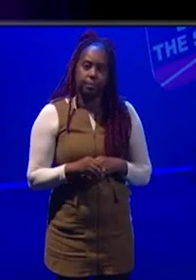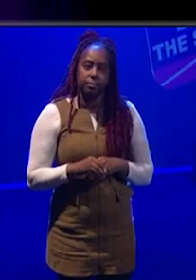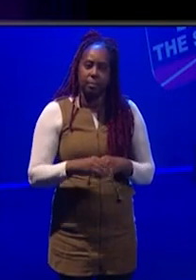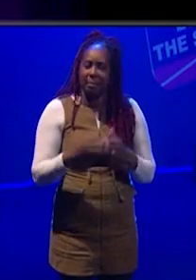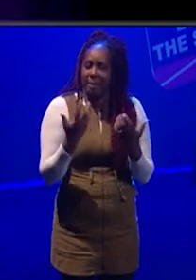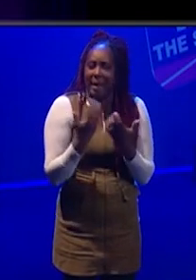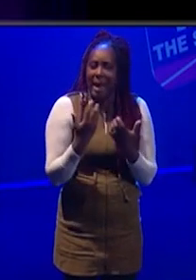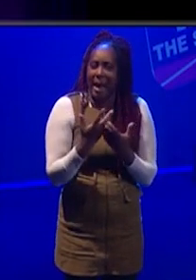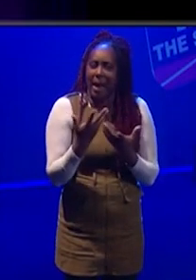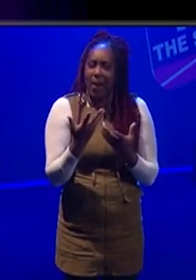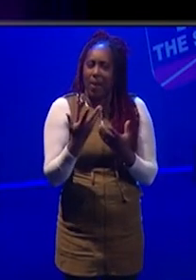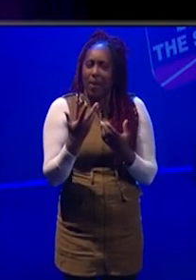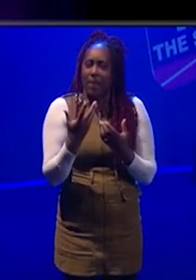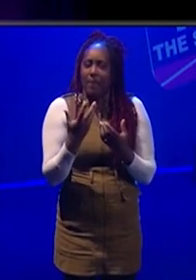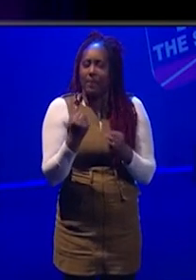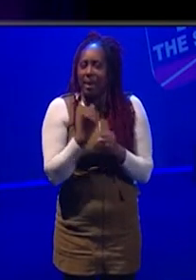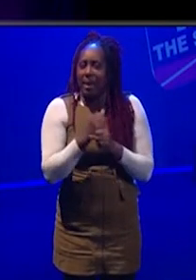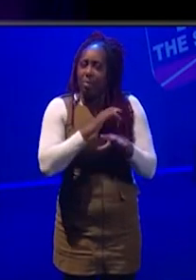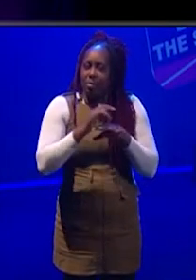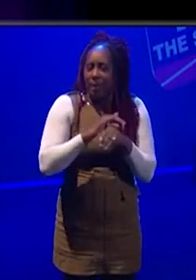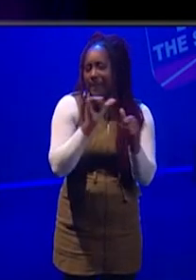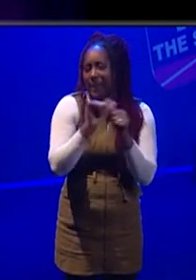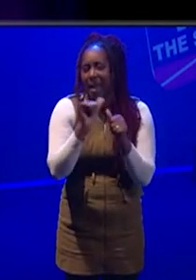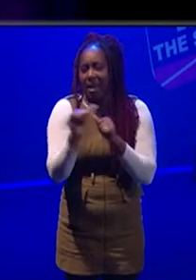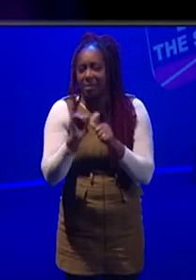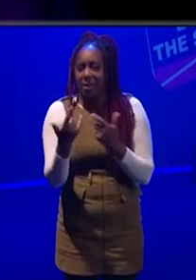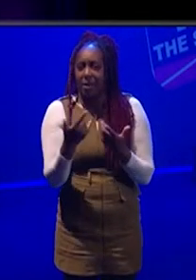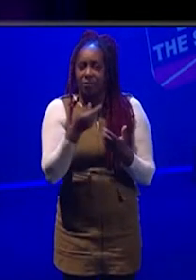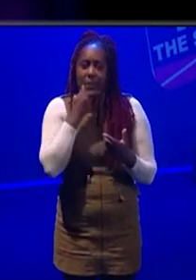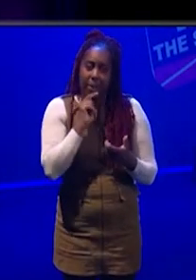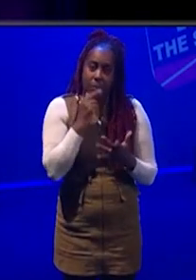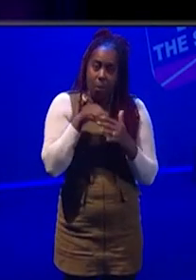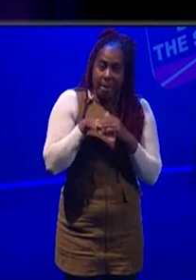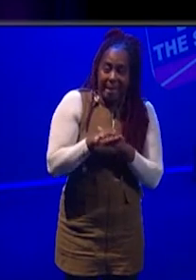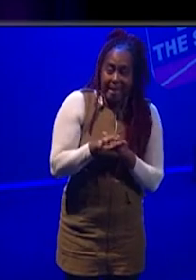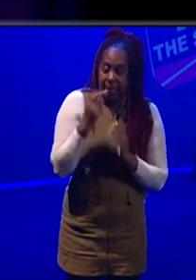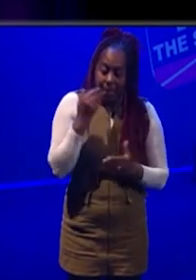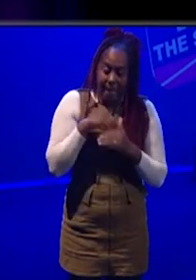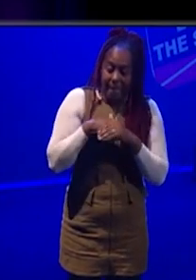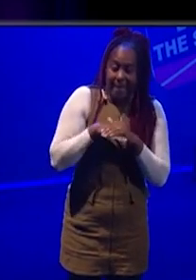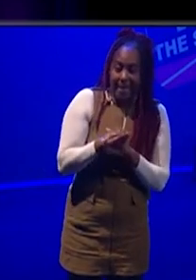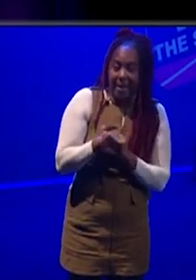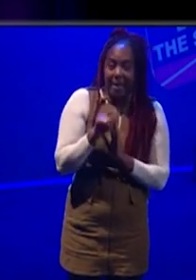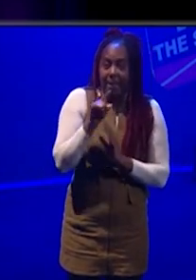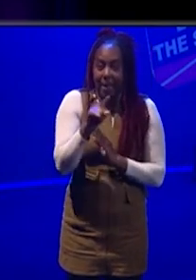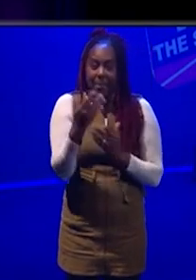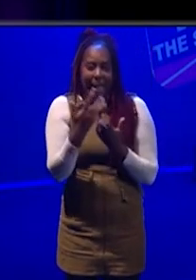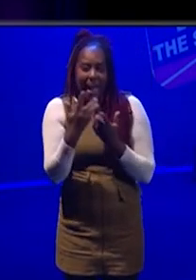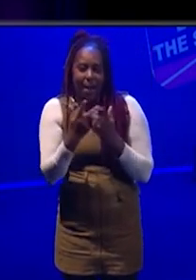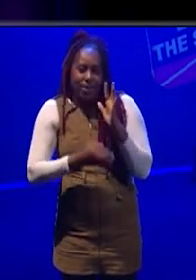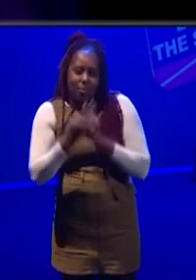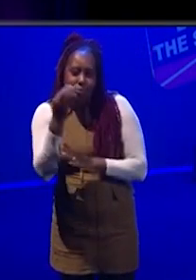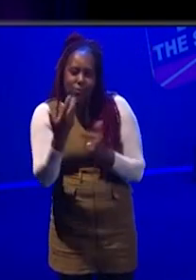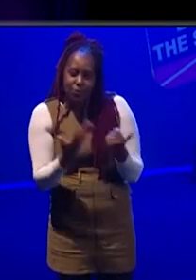how we can make the industry better for those who are entering it and how those entering it can also aid in making the industry